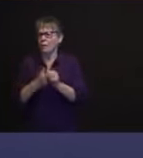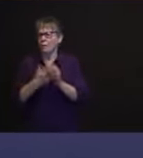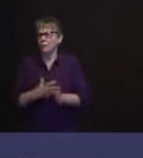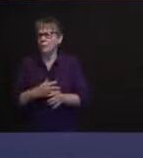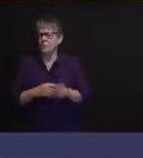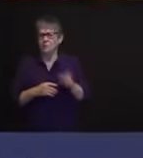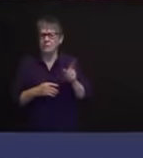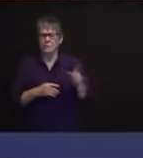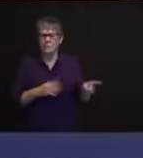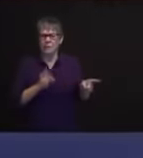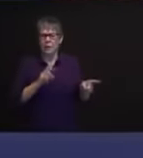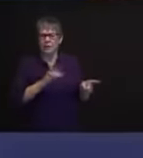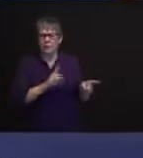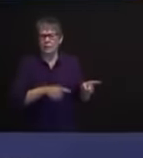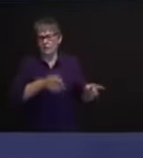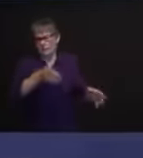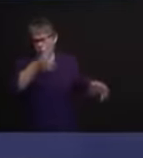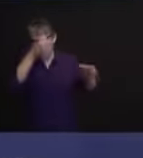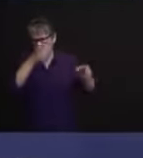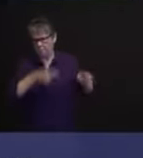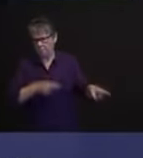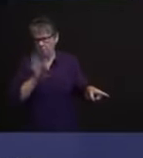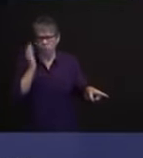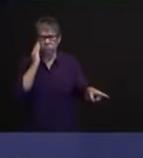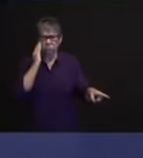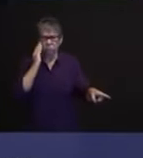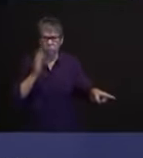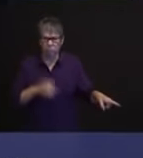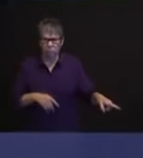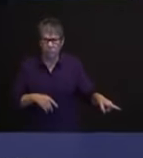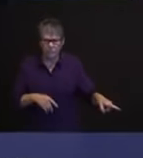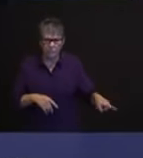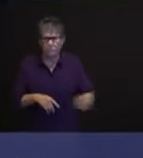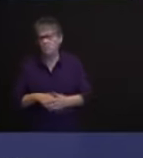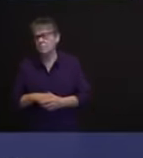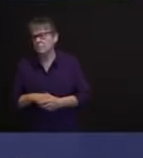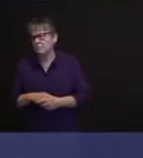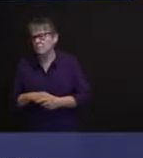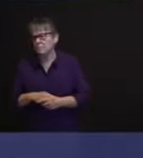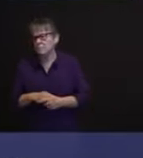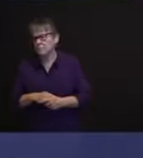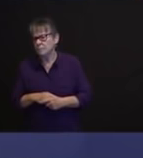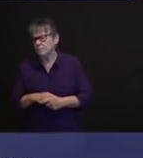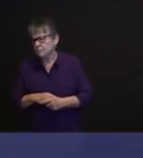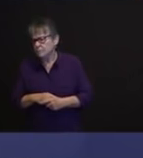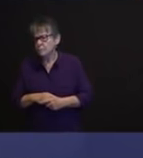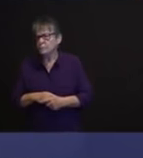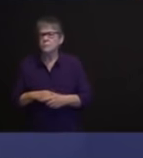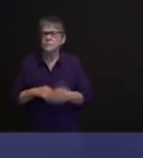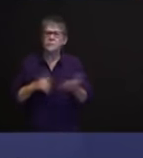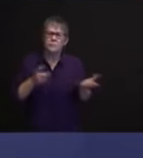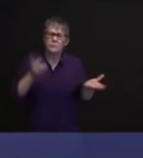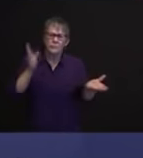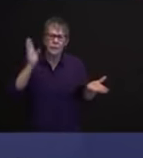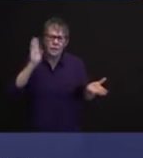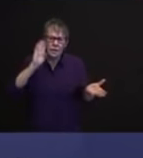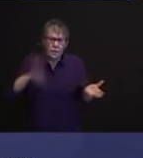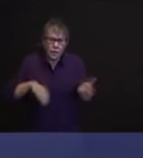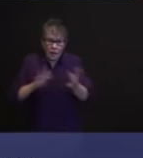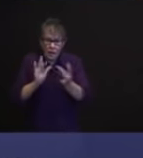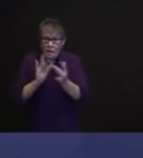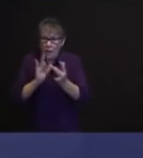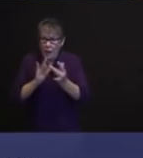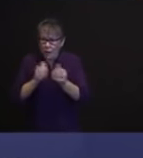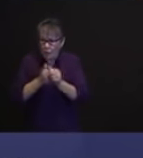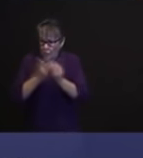it to you. Let me start by saying this. In general, contact tracing is one arrow in our quiver.